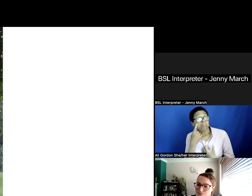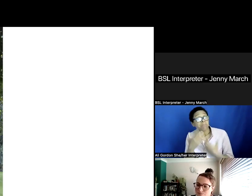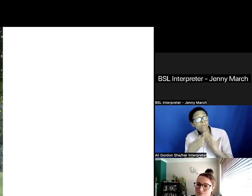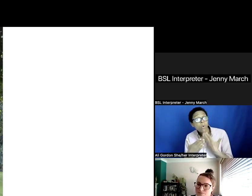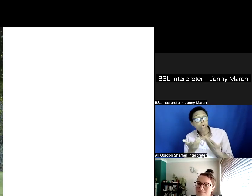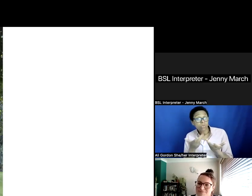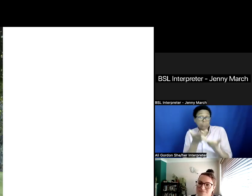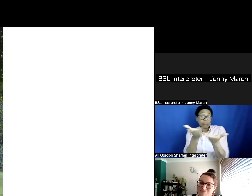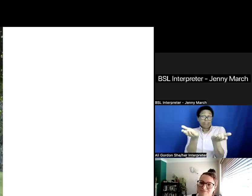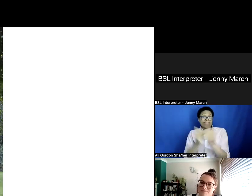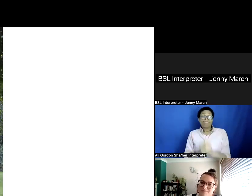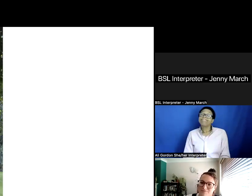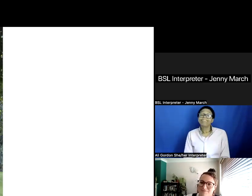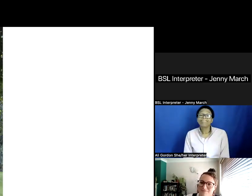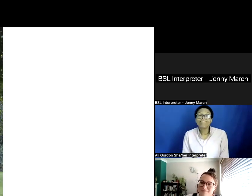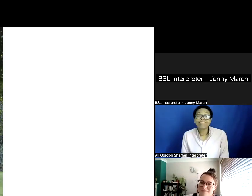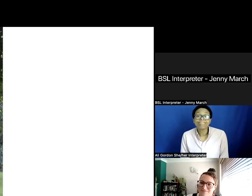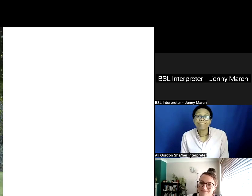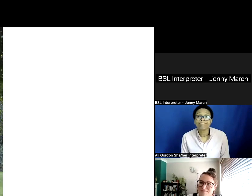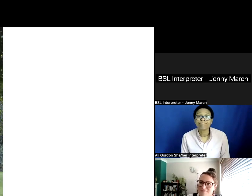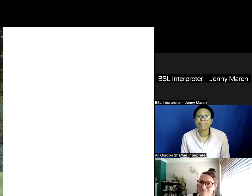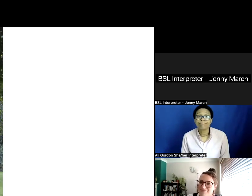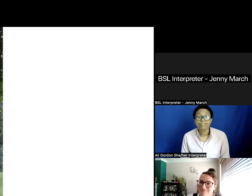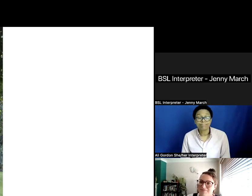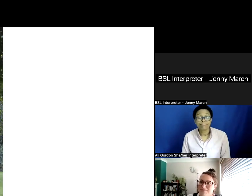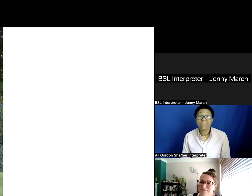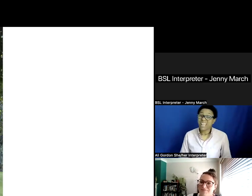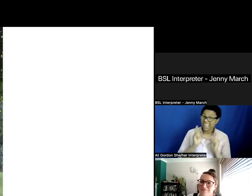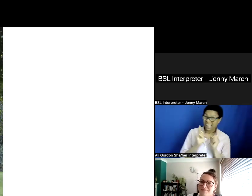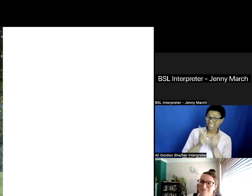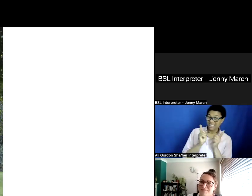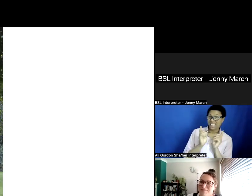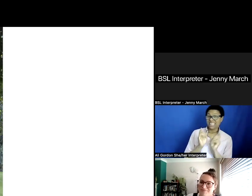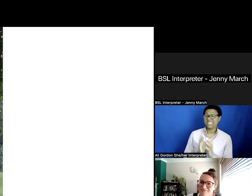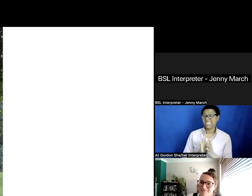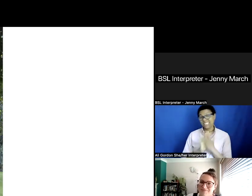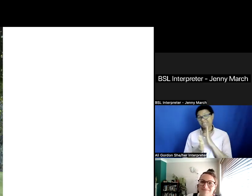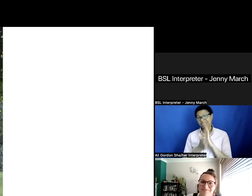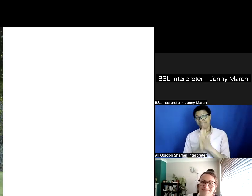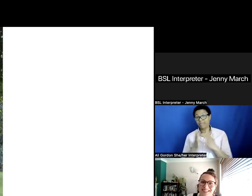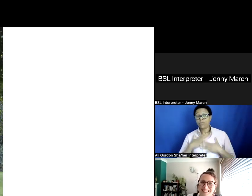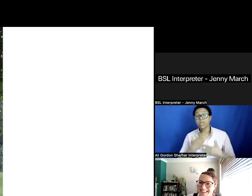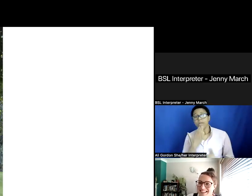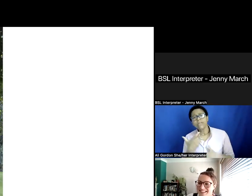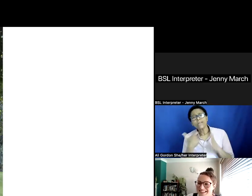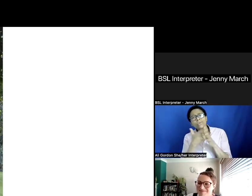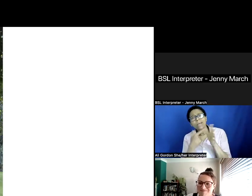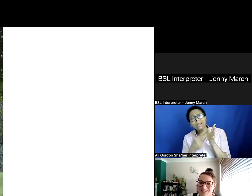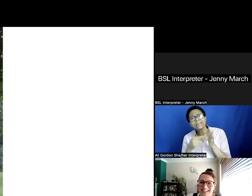all. Yeah, I think that's everything. Thank you very much, Kate, for doing the slides for me